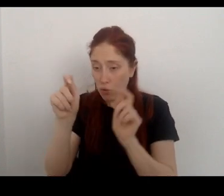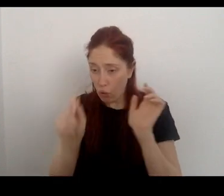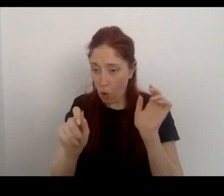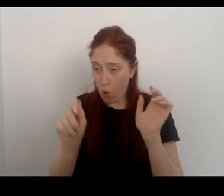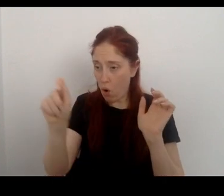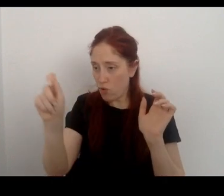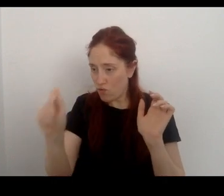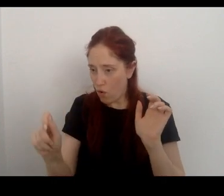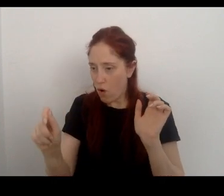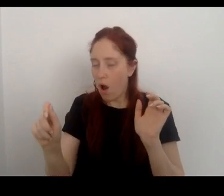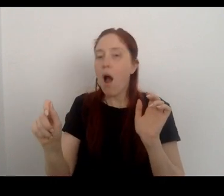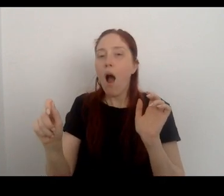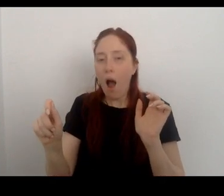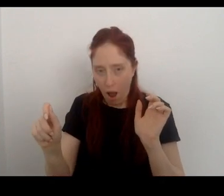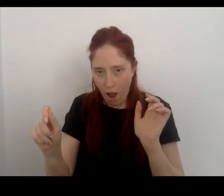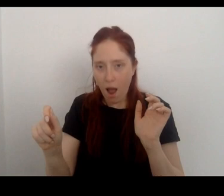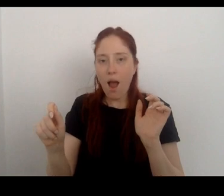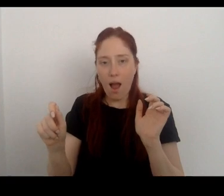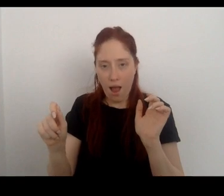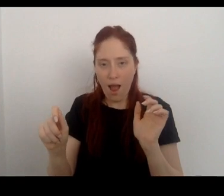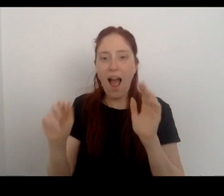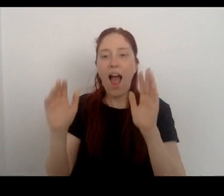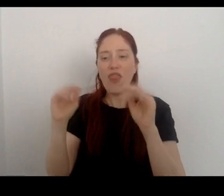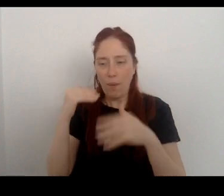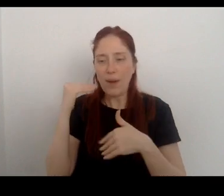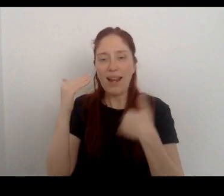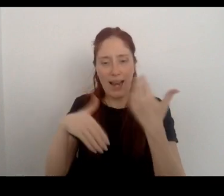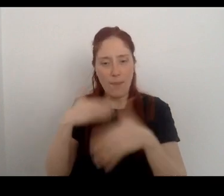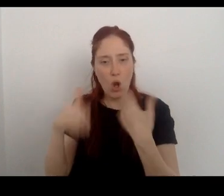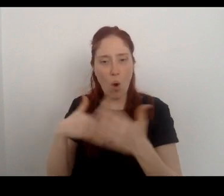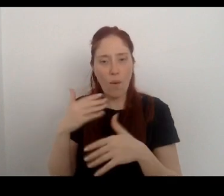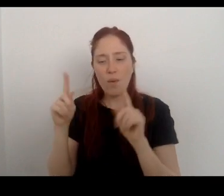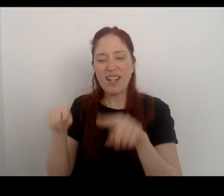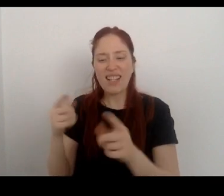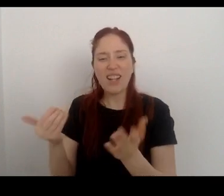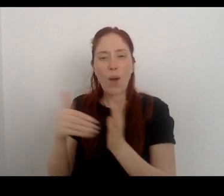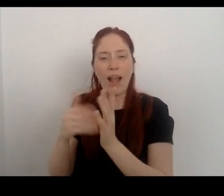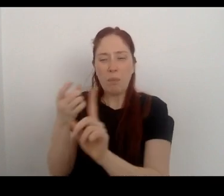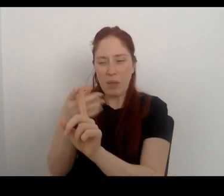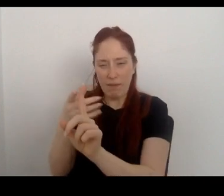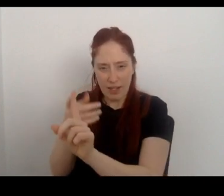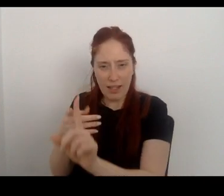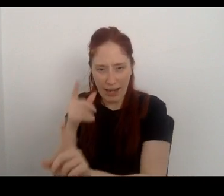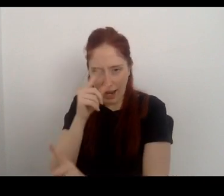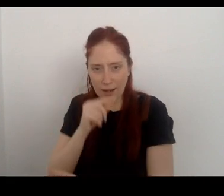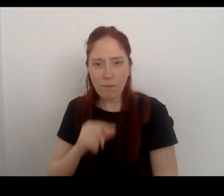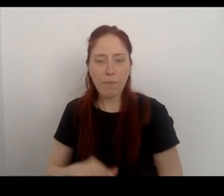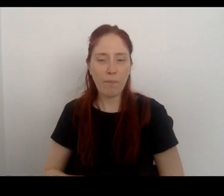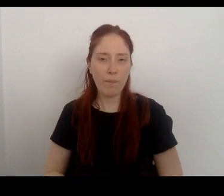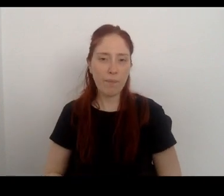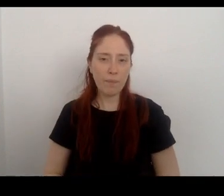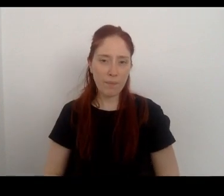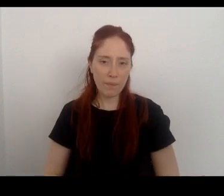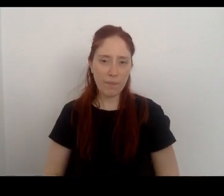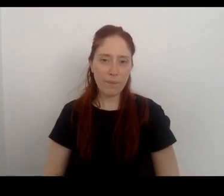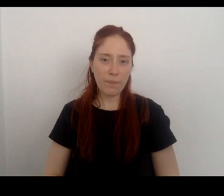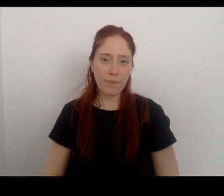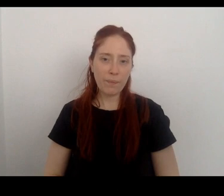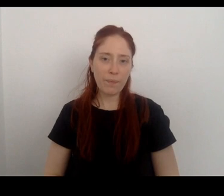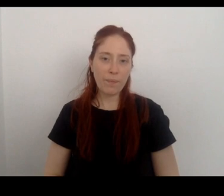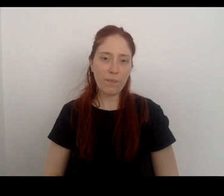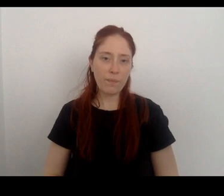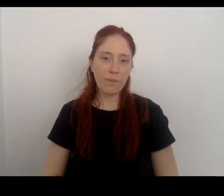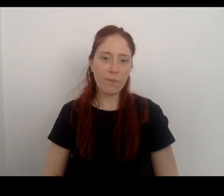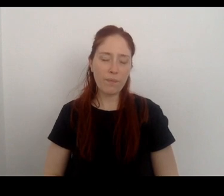add the parts of the figure to that. And in the same way, with